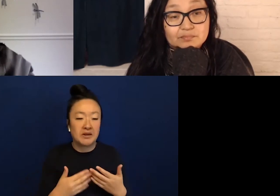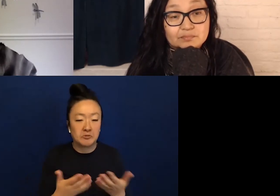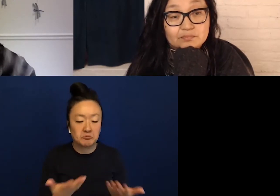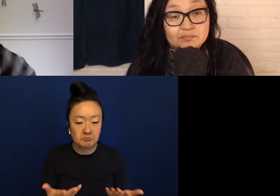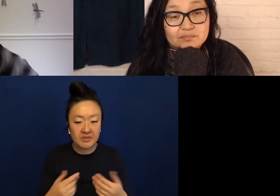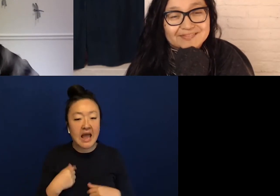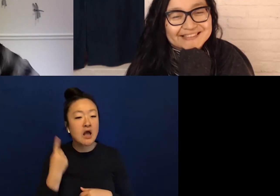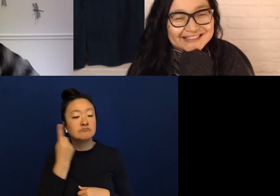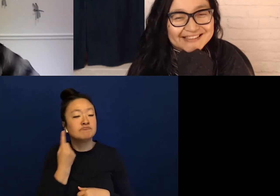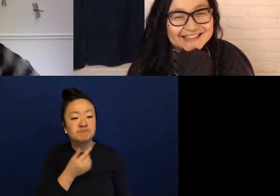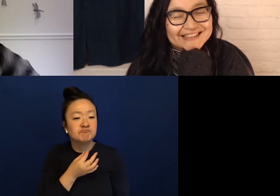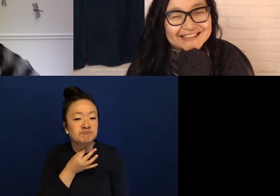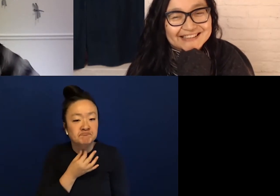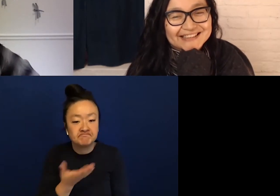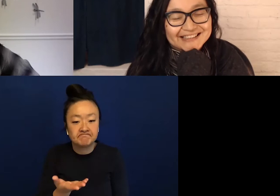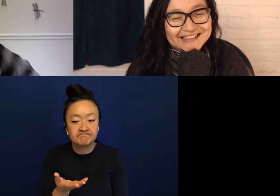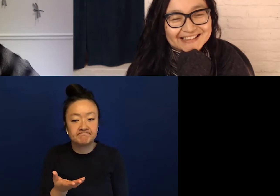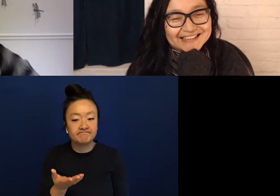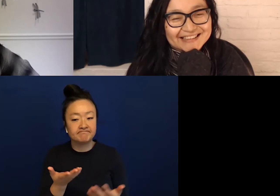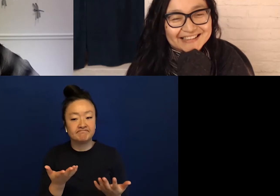just wondering if you